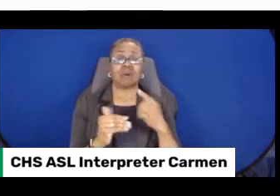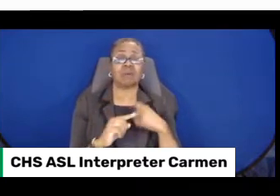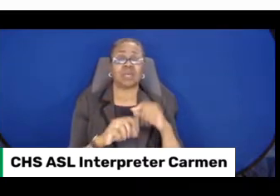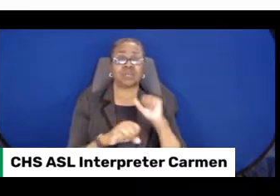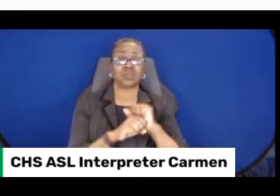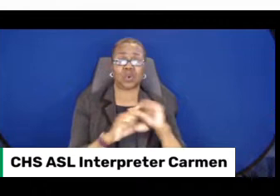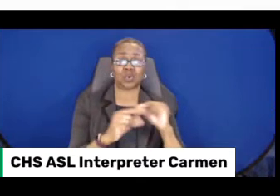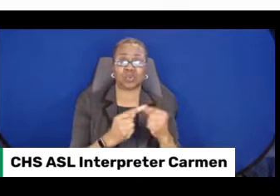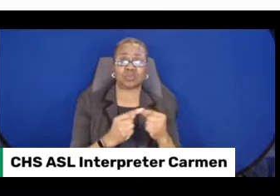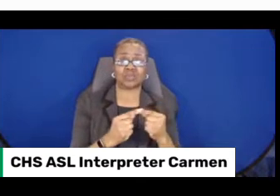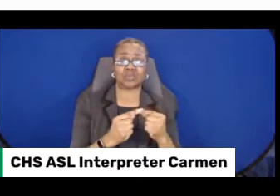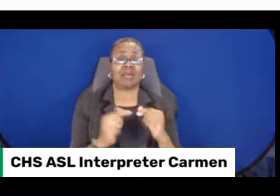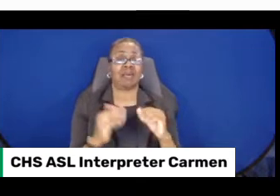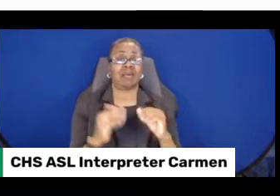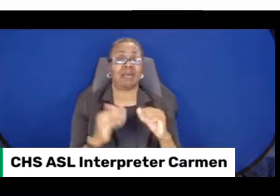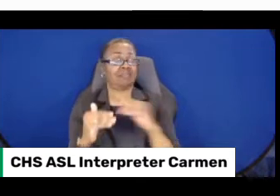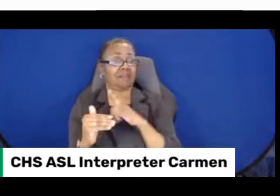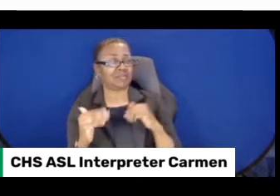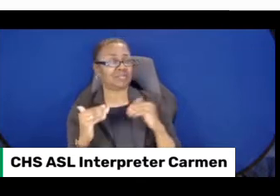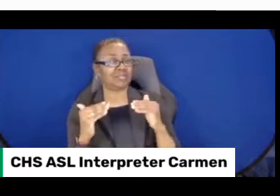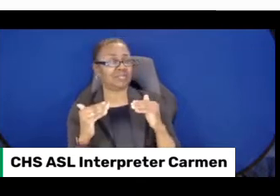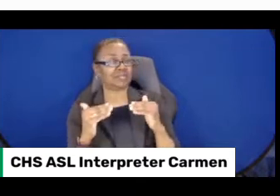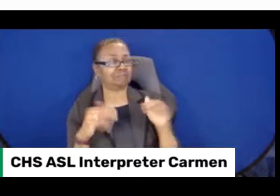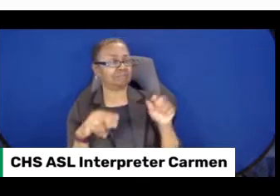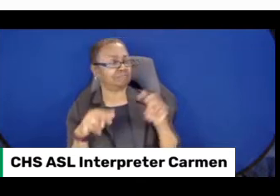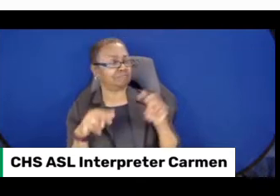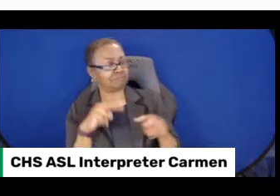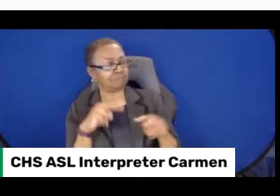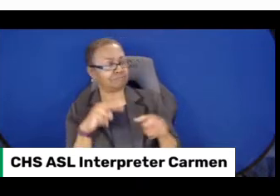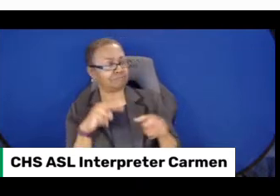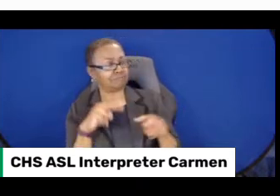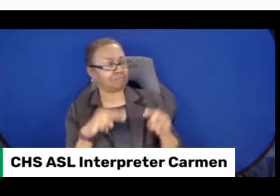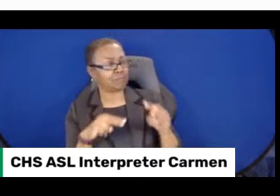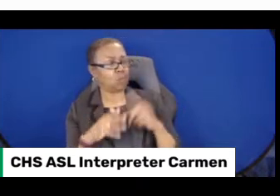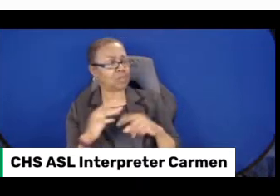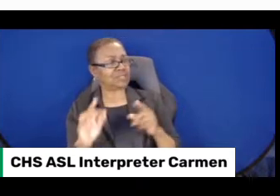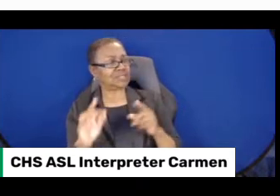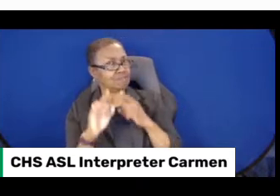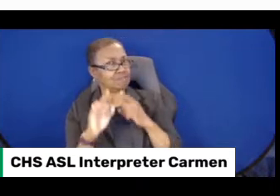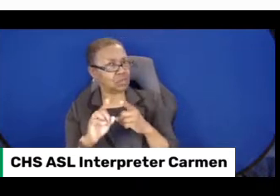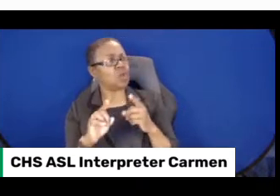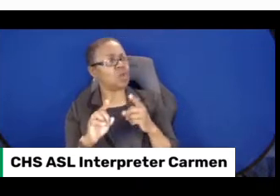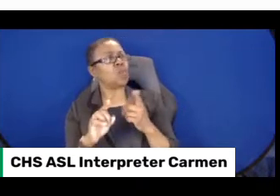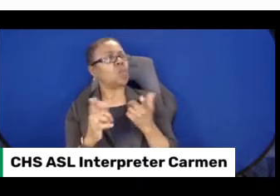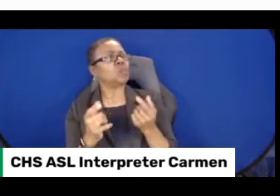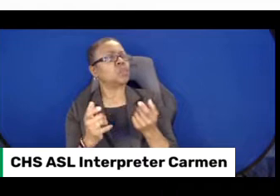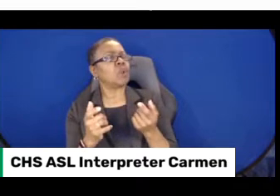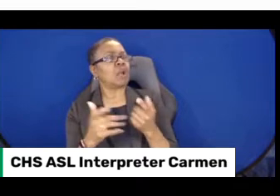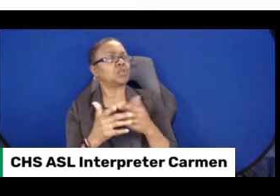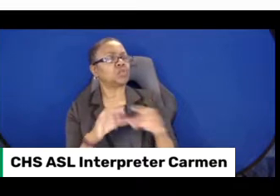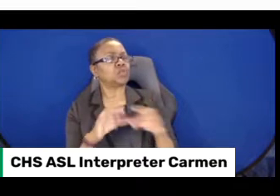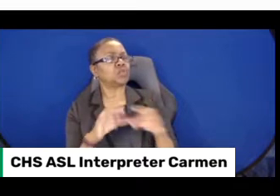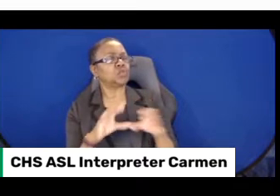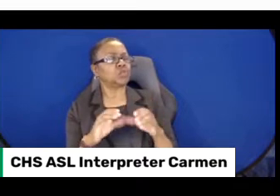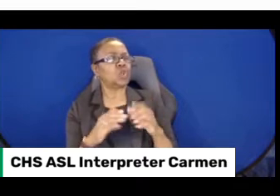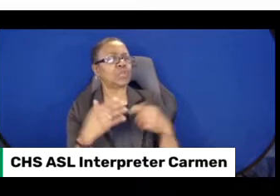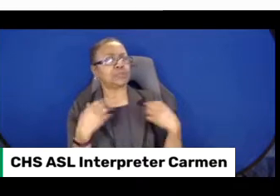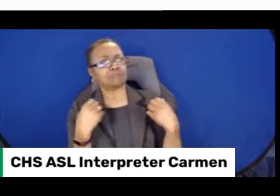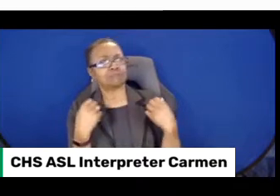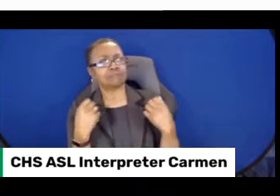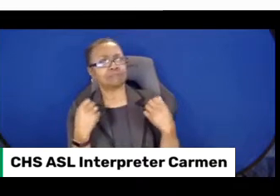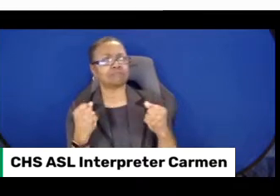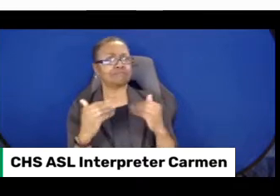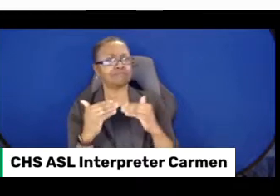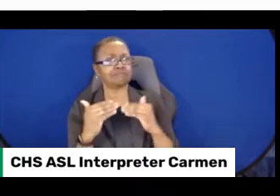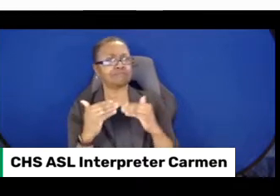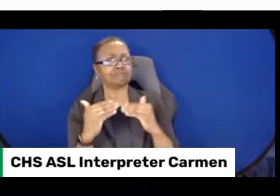eye view on what is the mission, where are we trying to go, what does a just and resilient and vibrant food system look like? And then the